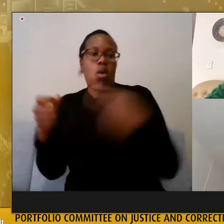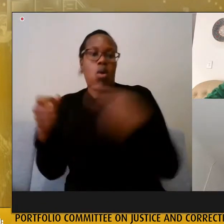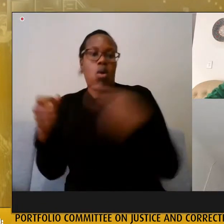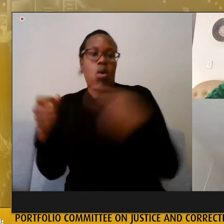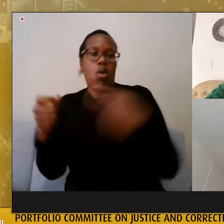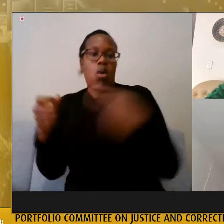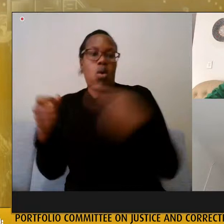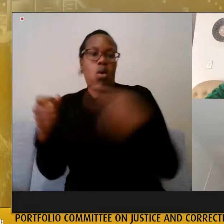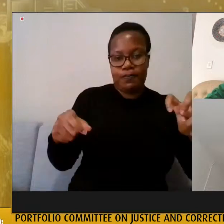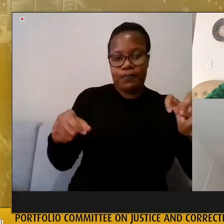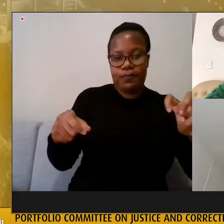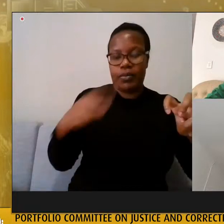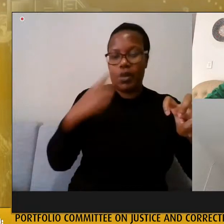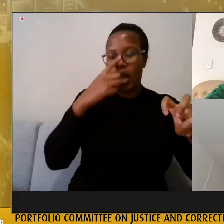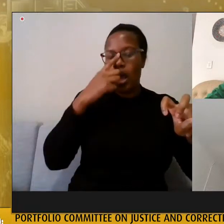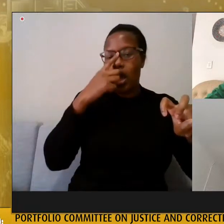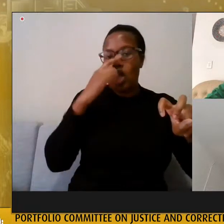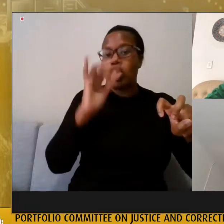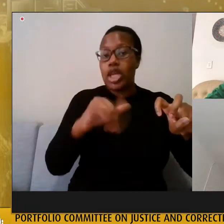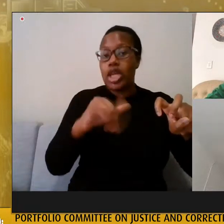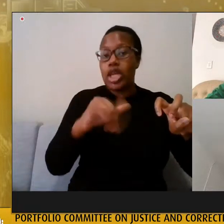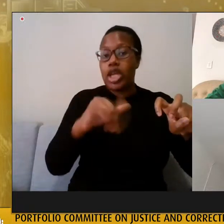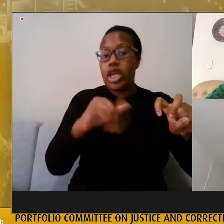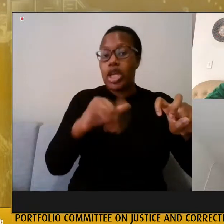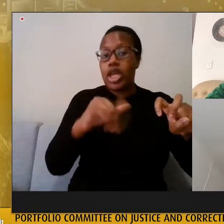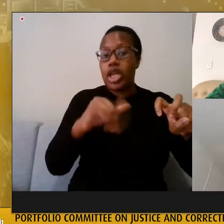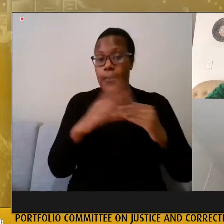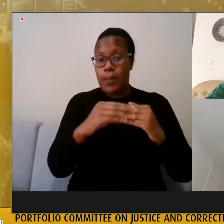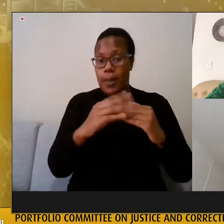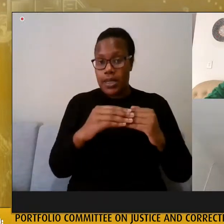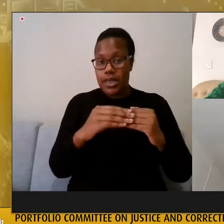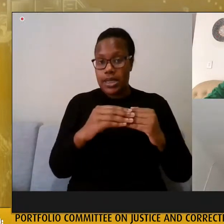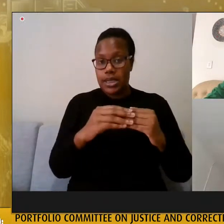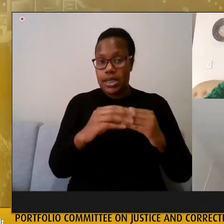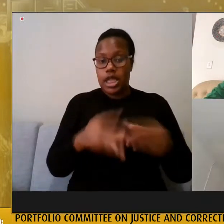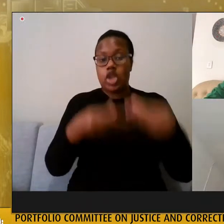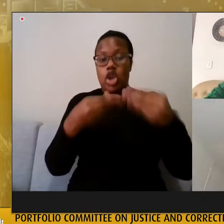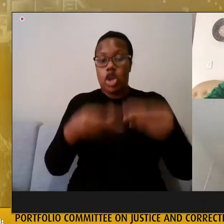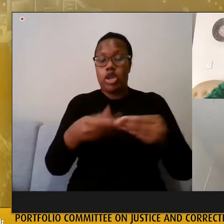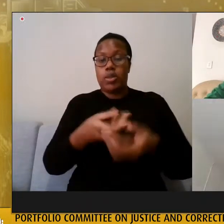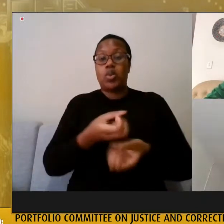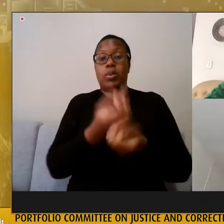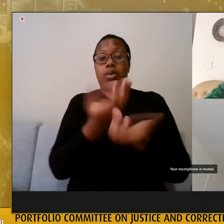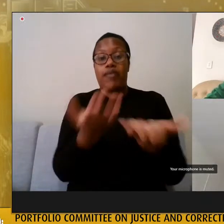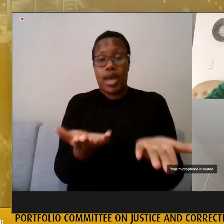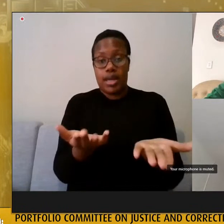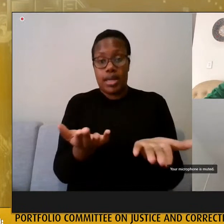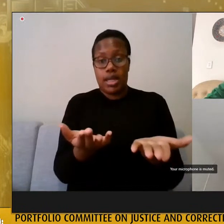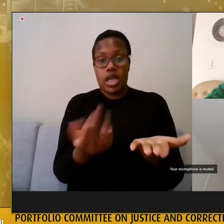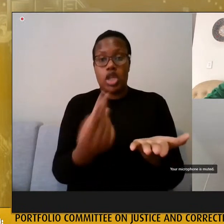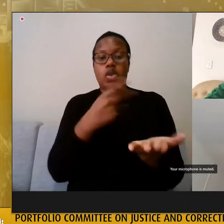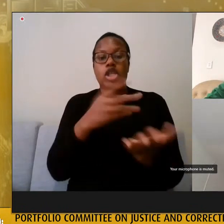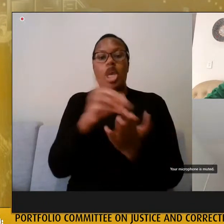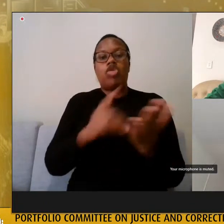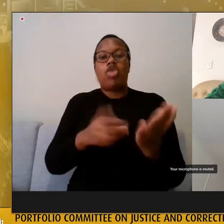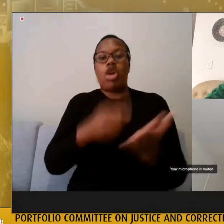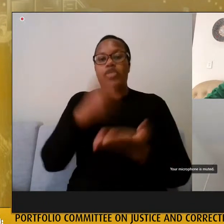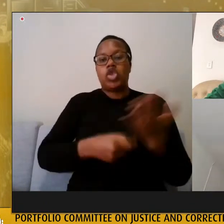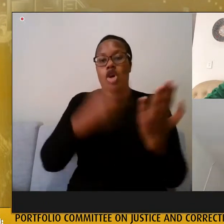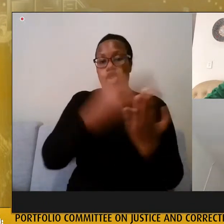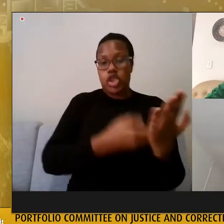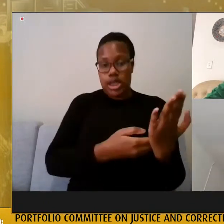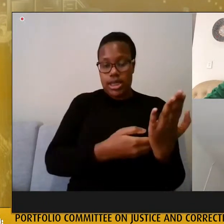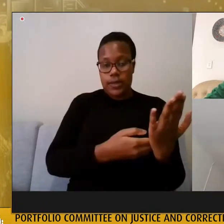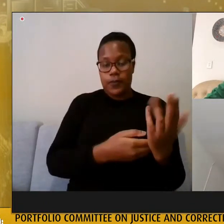honorable members, you will see in the documents that have been provided to you the draft charge sheet. You will